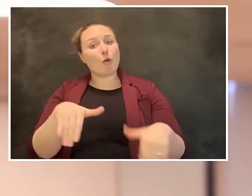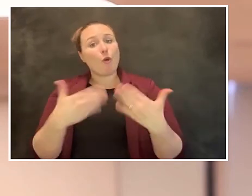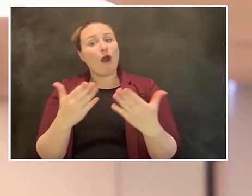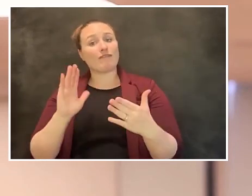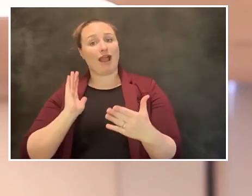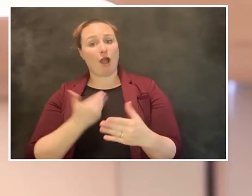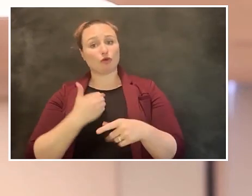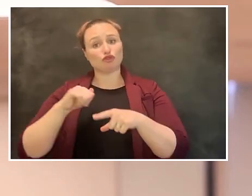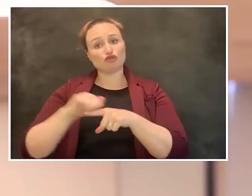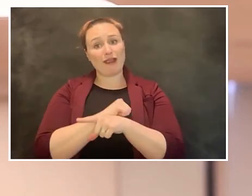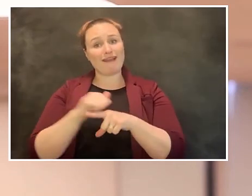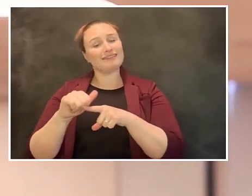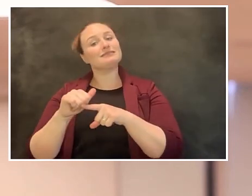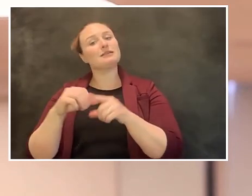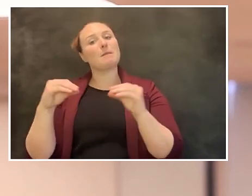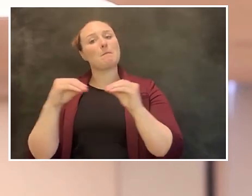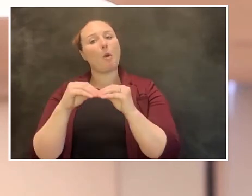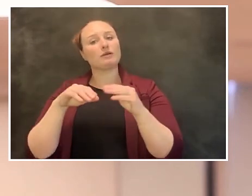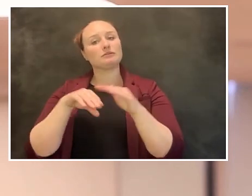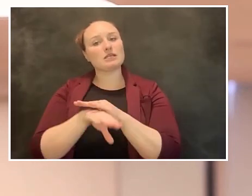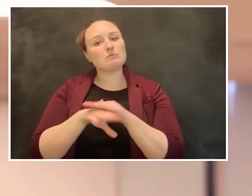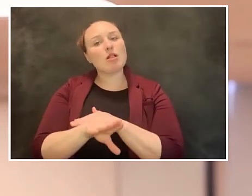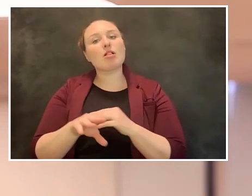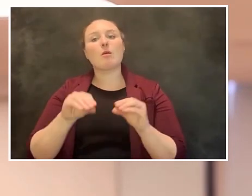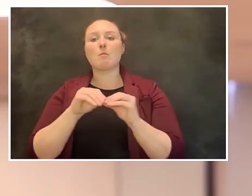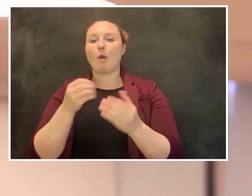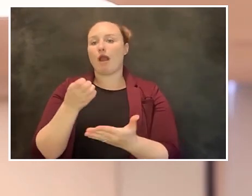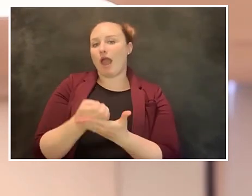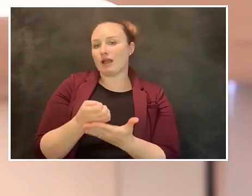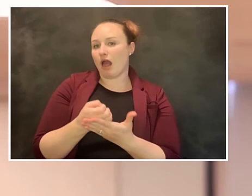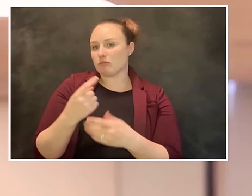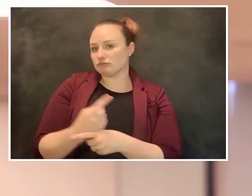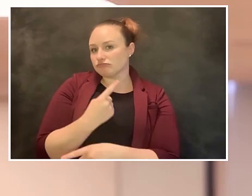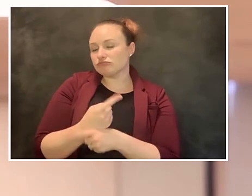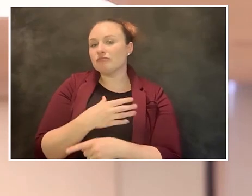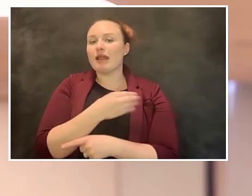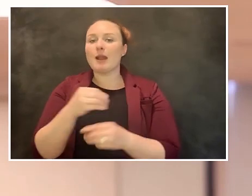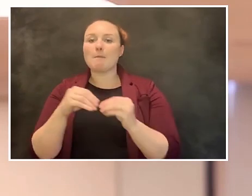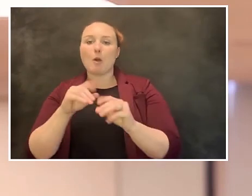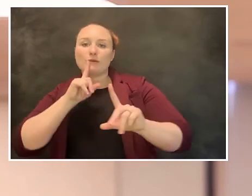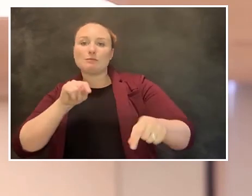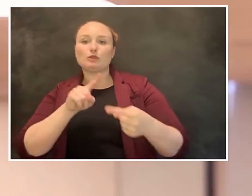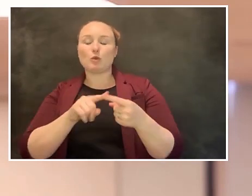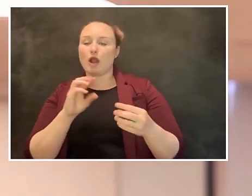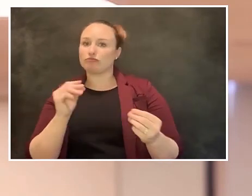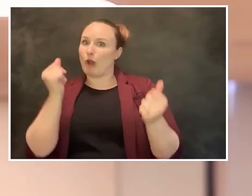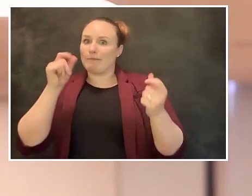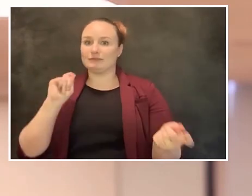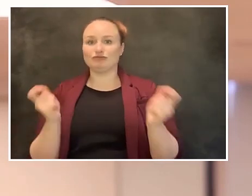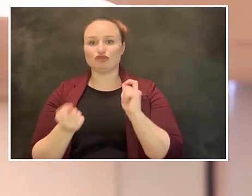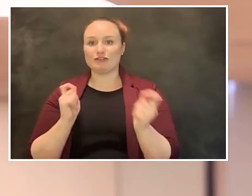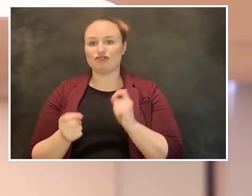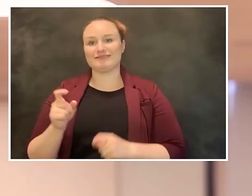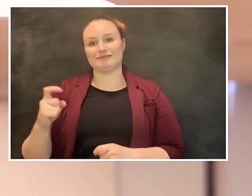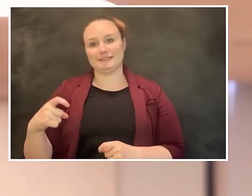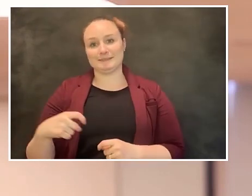information in formats that were more accessible, more economical, and more responsive to our rapidly changing needs.